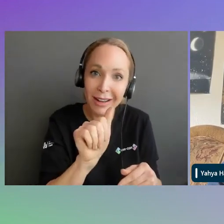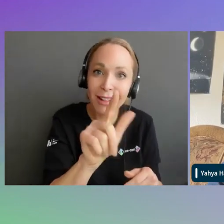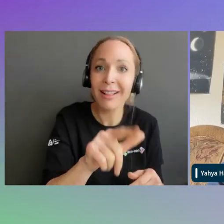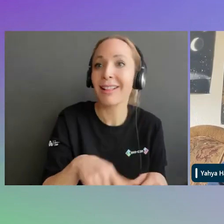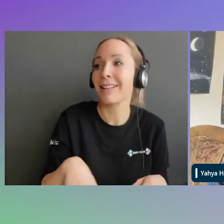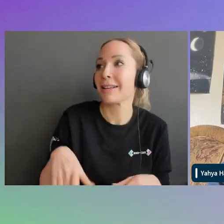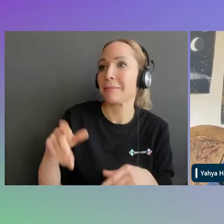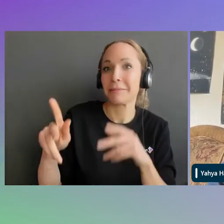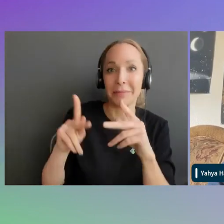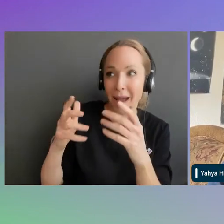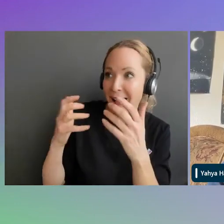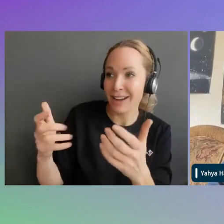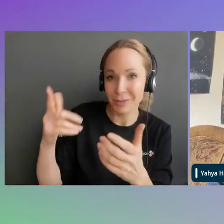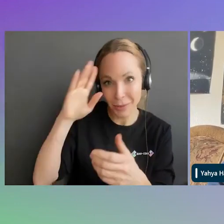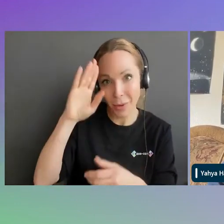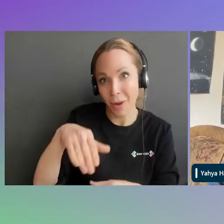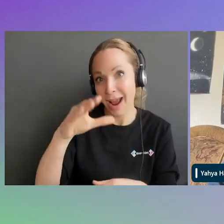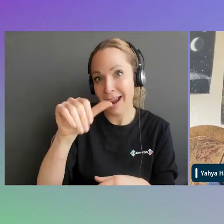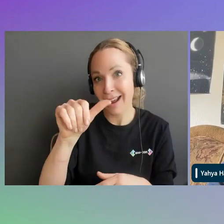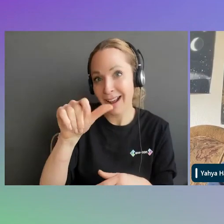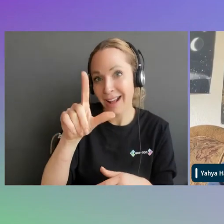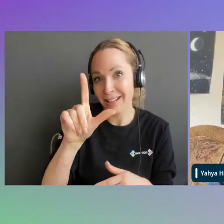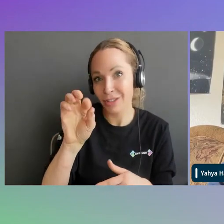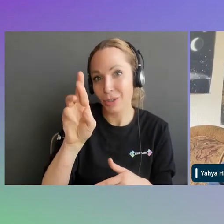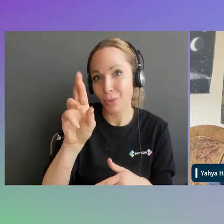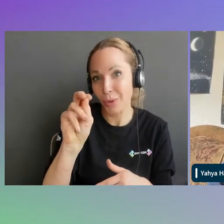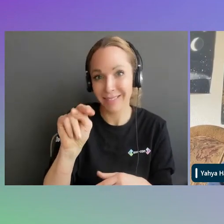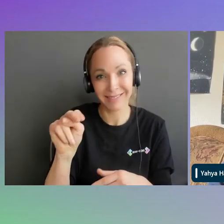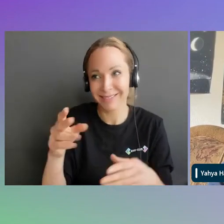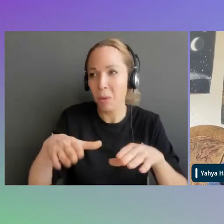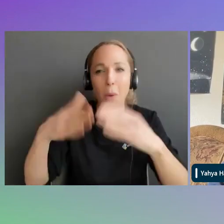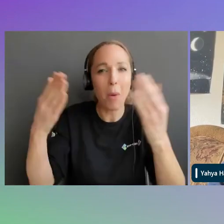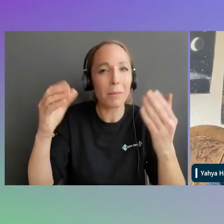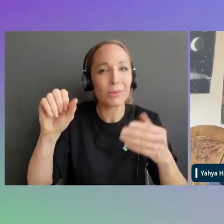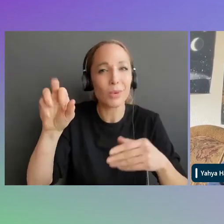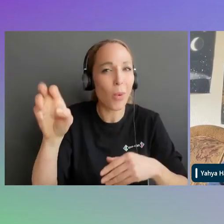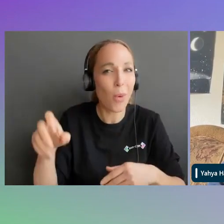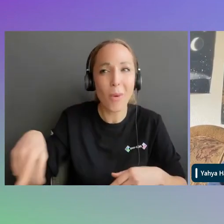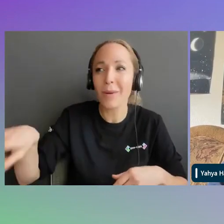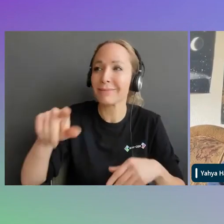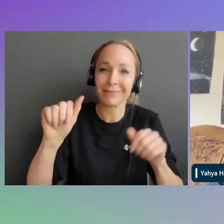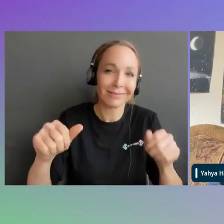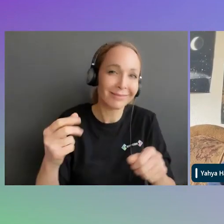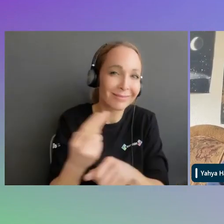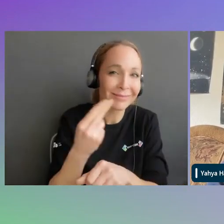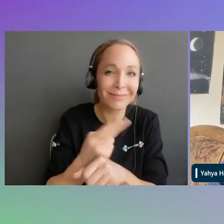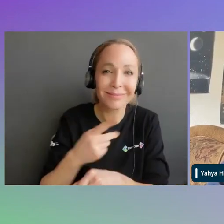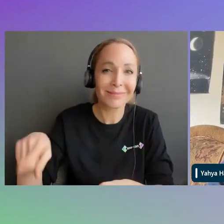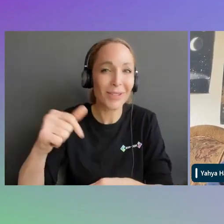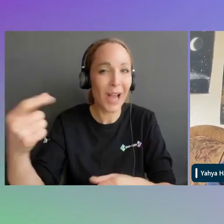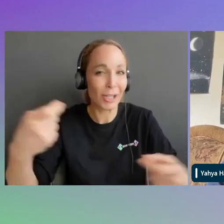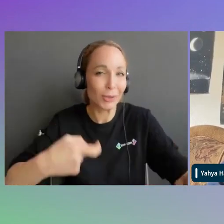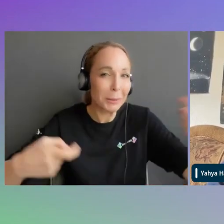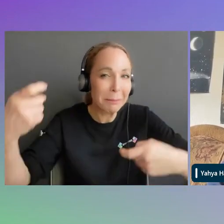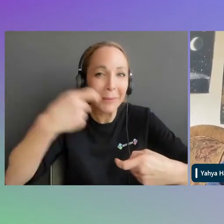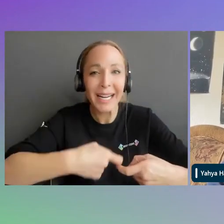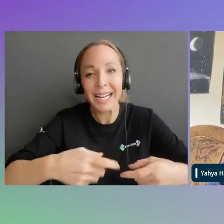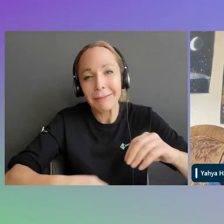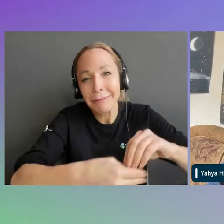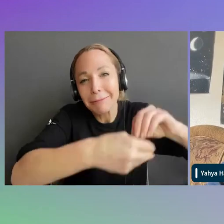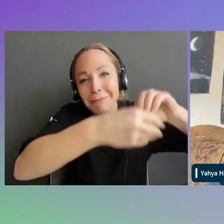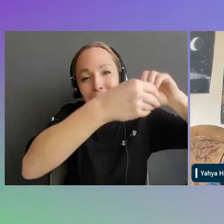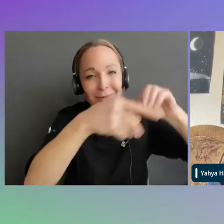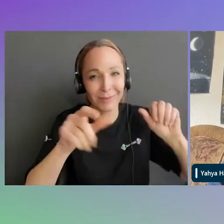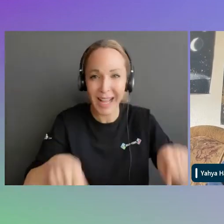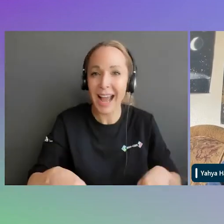Cauldron is open source. So if anyone wants to contribute their expertise, there's a lot of, folks that are very knowledgeable about accessibility